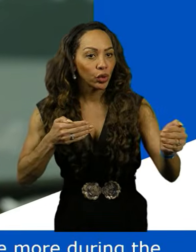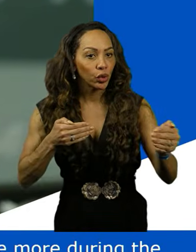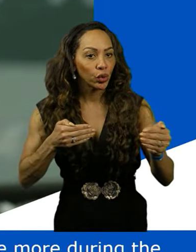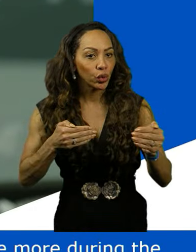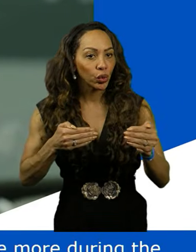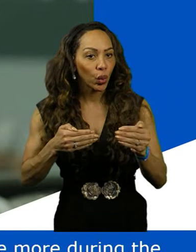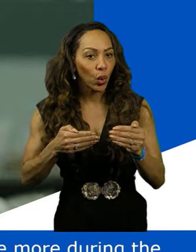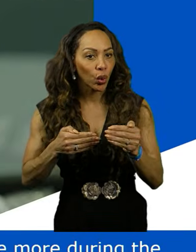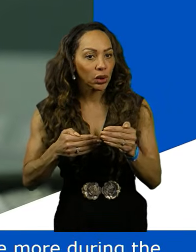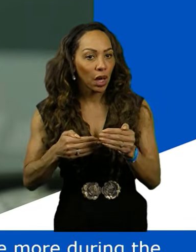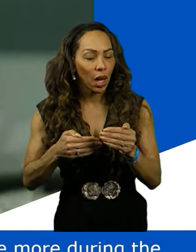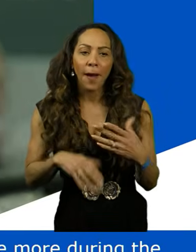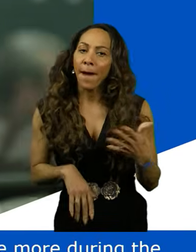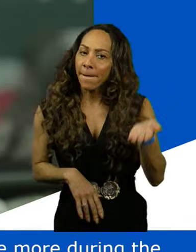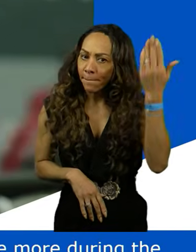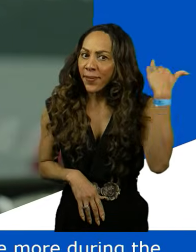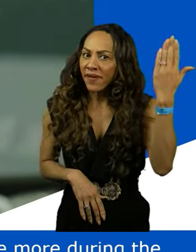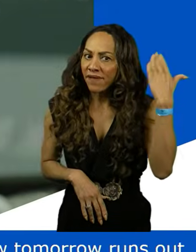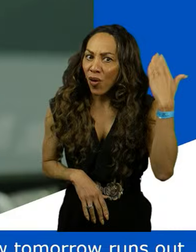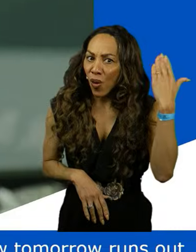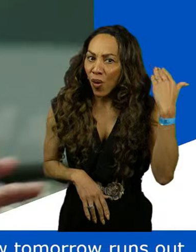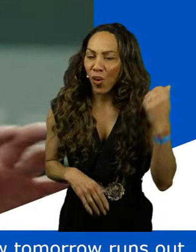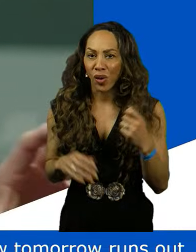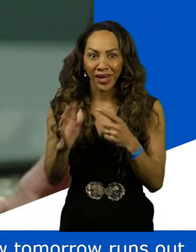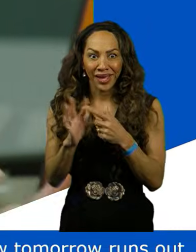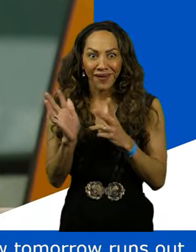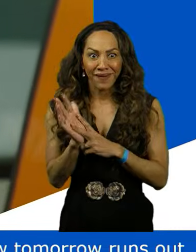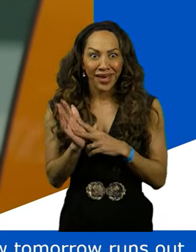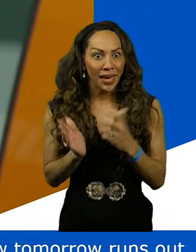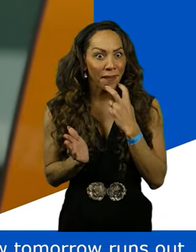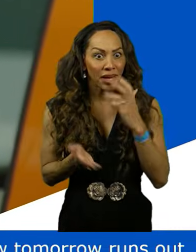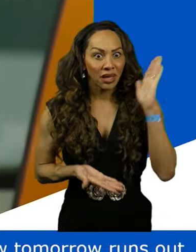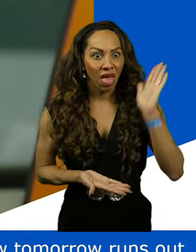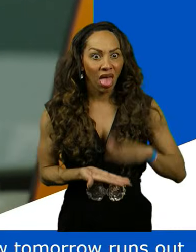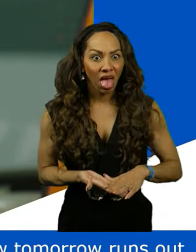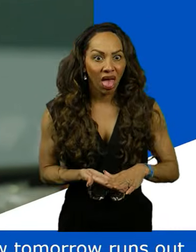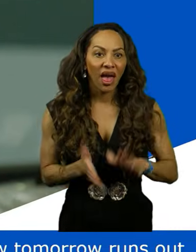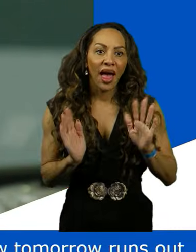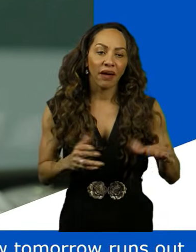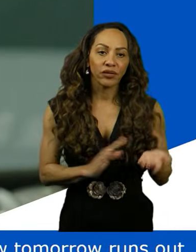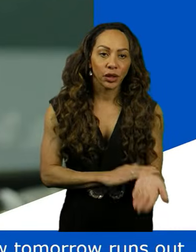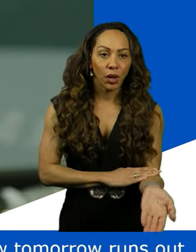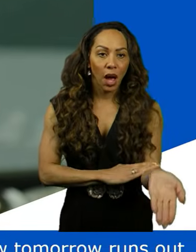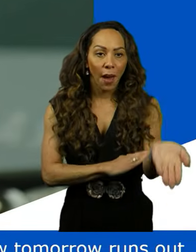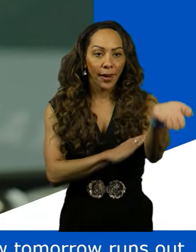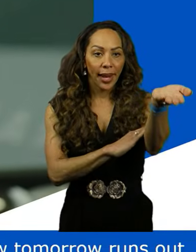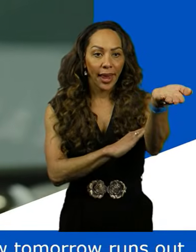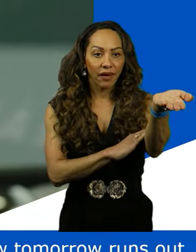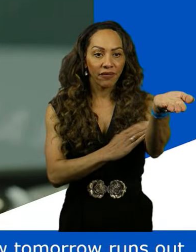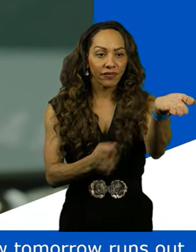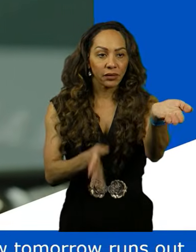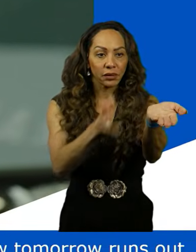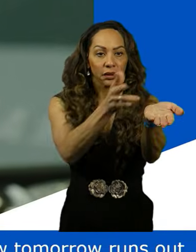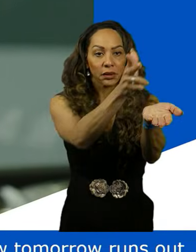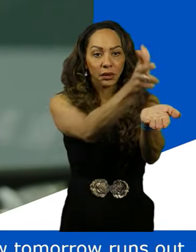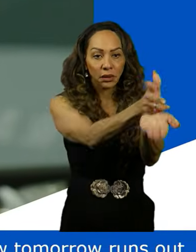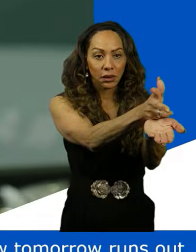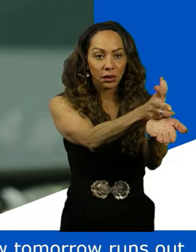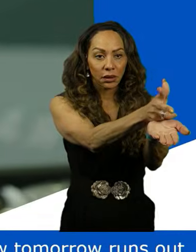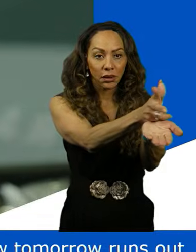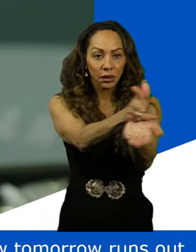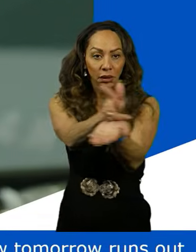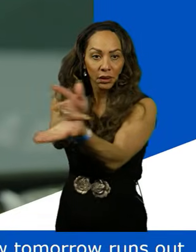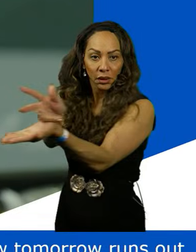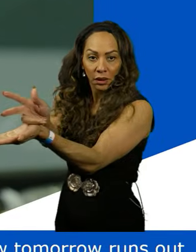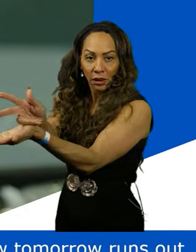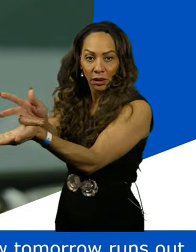quite a lengthy process. We'd have to uplift the vehicle and tow it to a charge spot. Our patrol vans now carry what we call EV